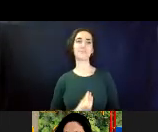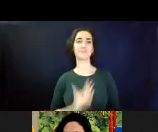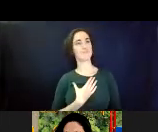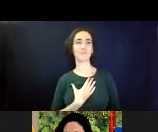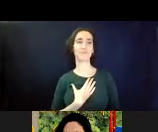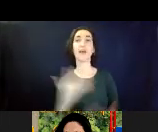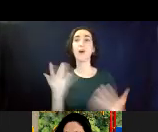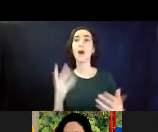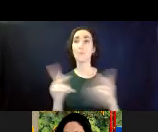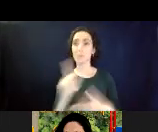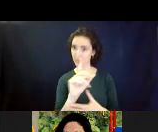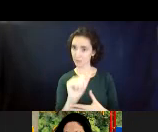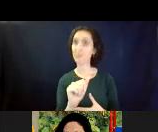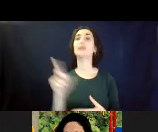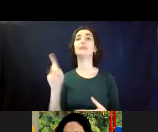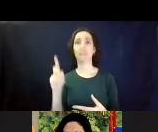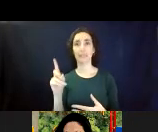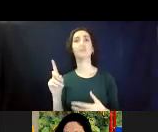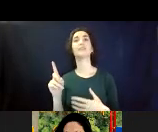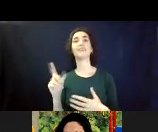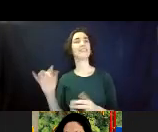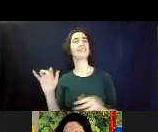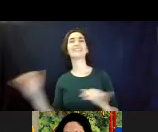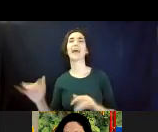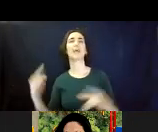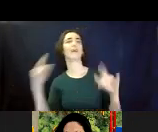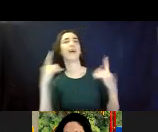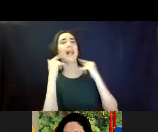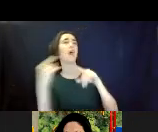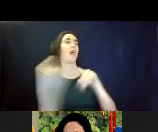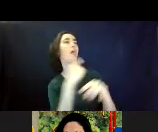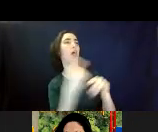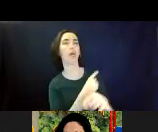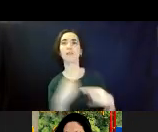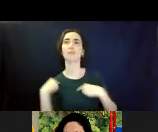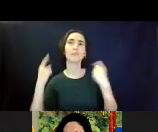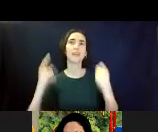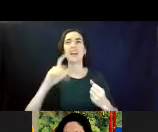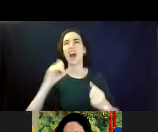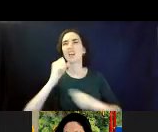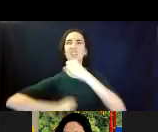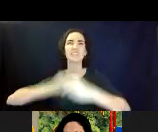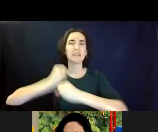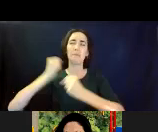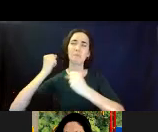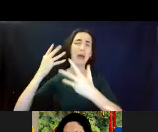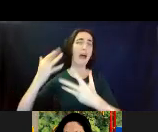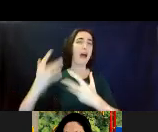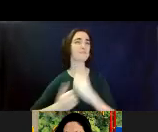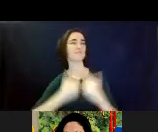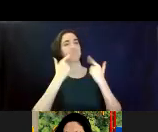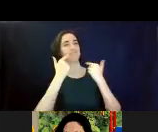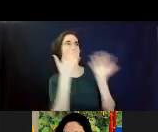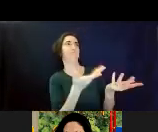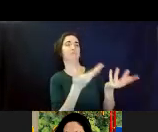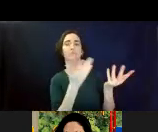with disabilities have shared the same sarcastic sense of humor for literally hundreds of years.